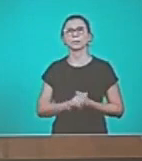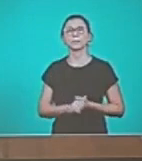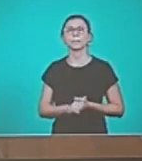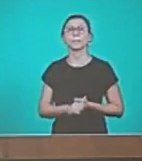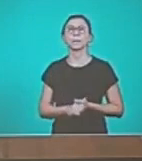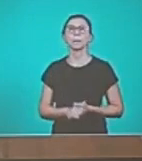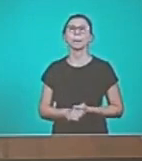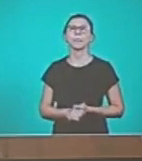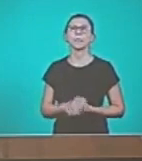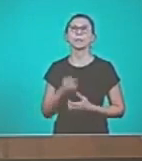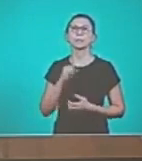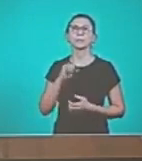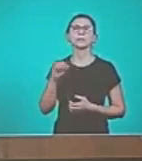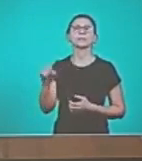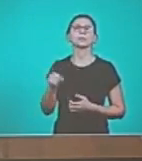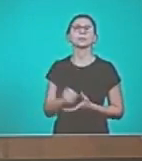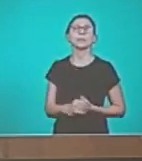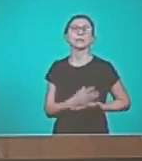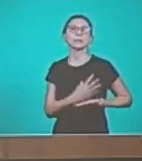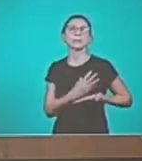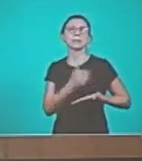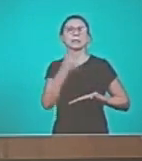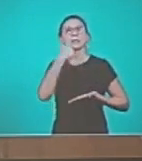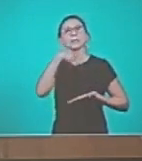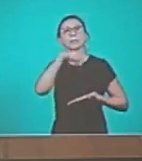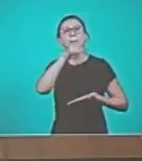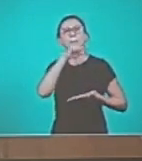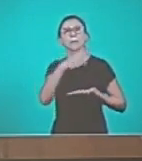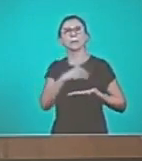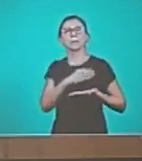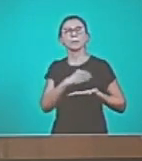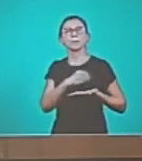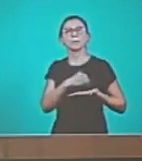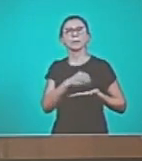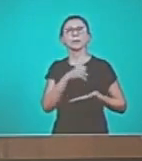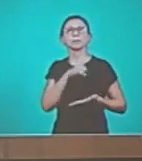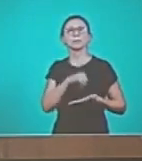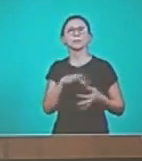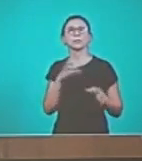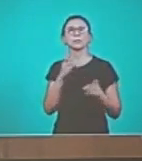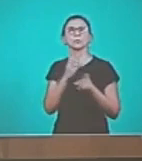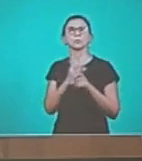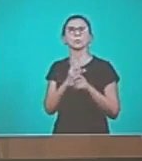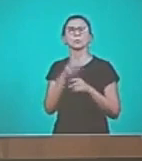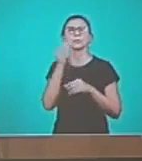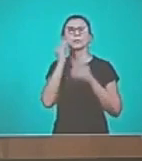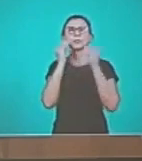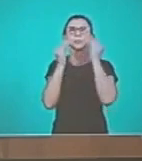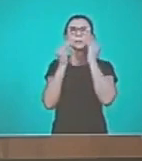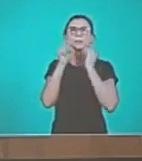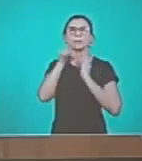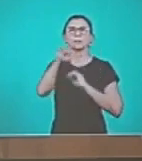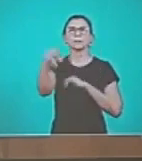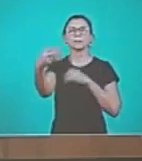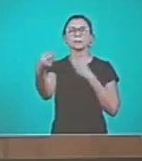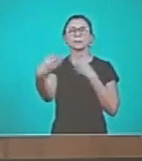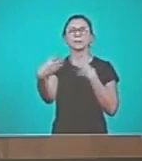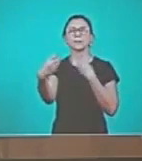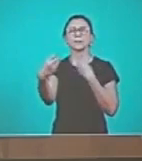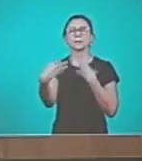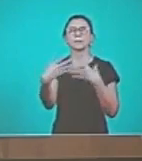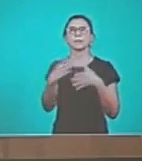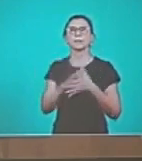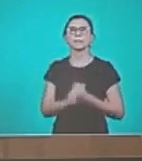about Songs of Solomon, I forgot. I hope you had fed me from the rest of my mother. You would have taught